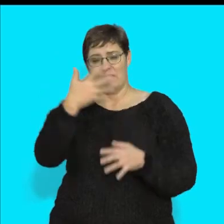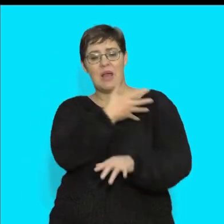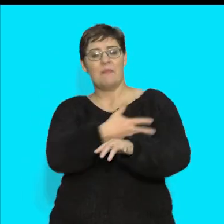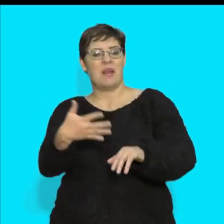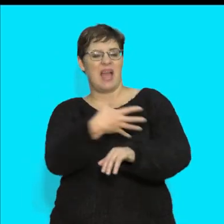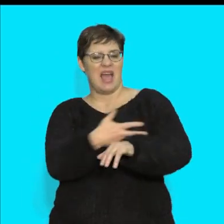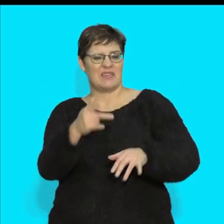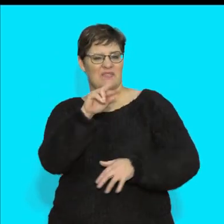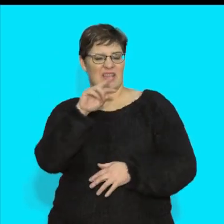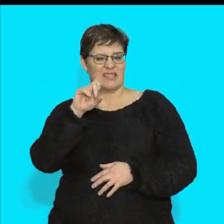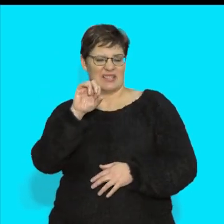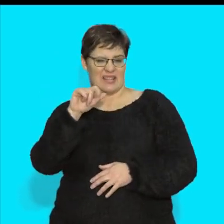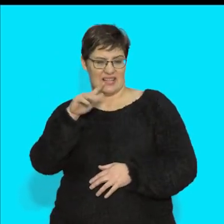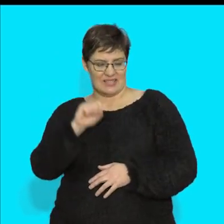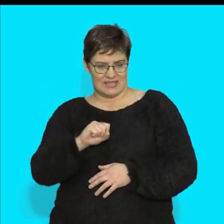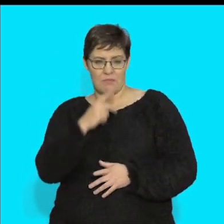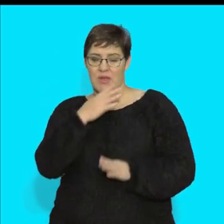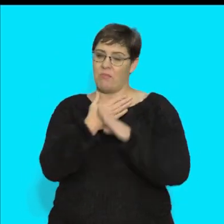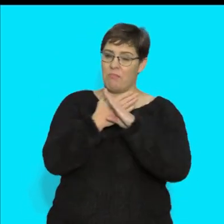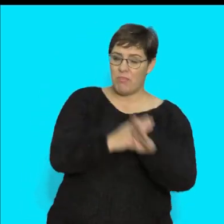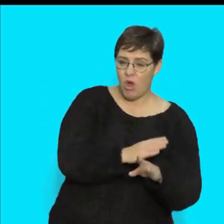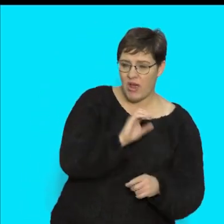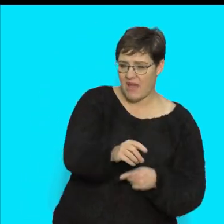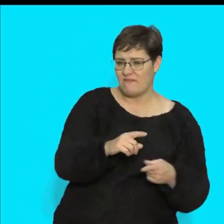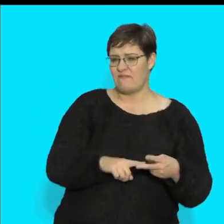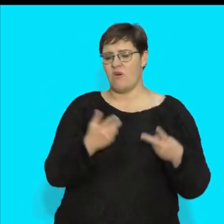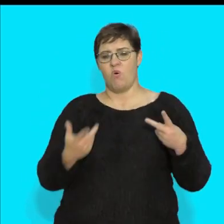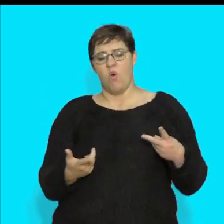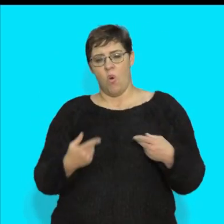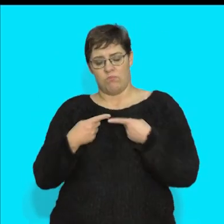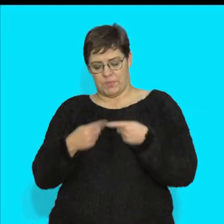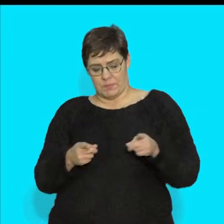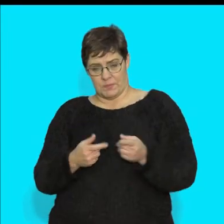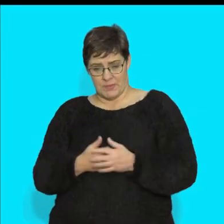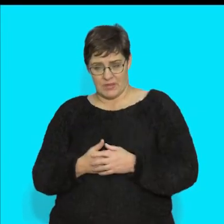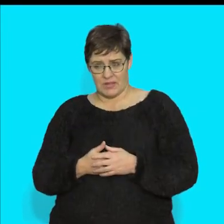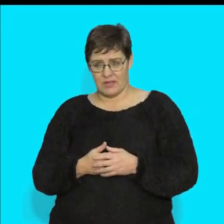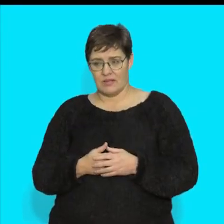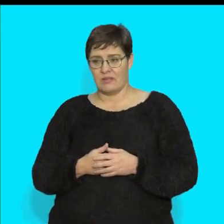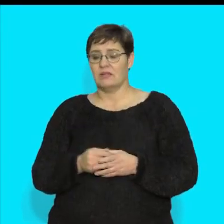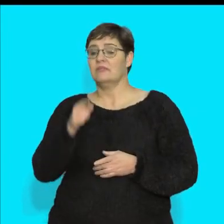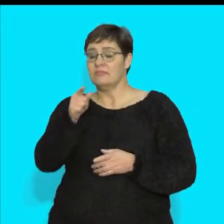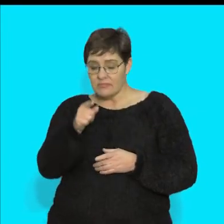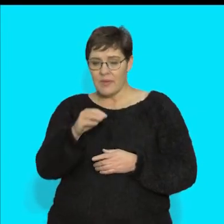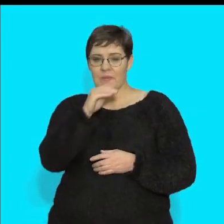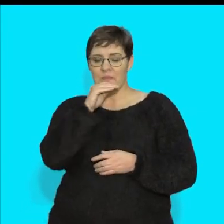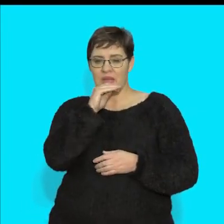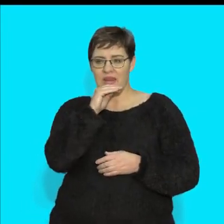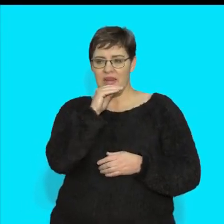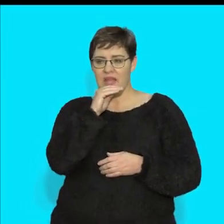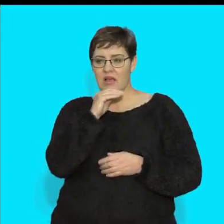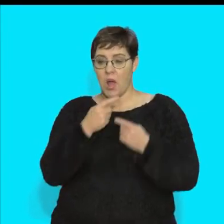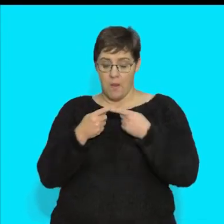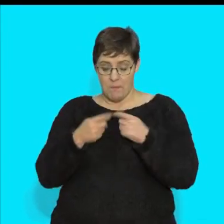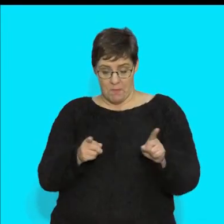okay? That the blood vessels are either blocked or they burst, and that stops as soon